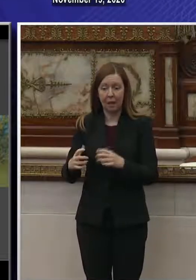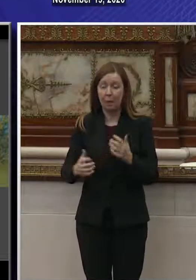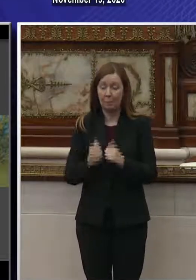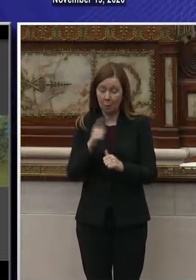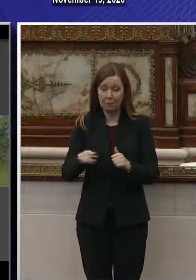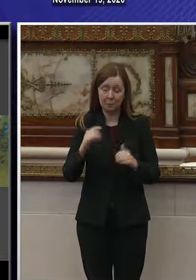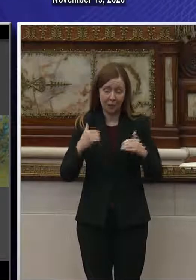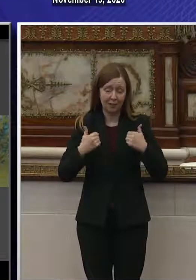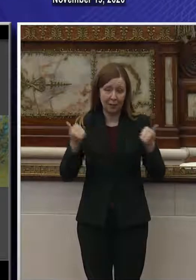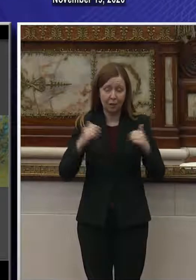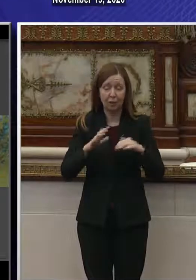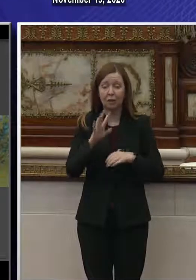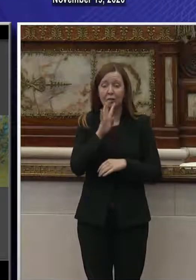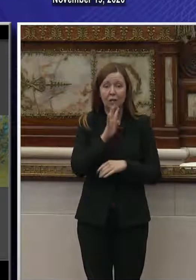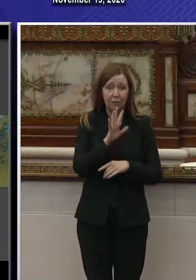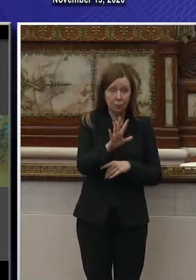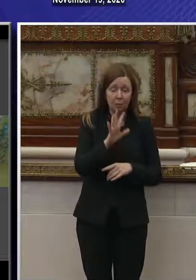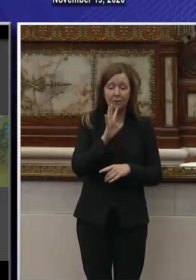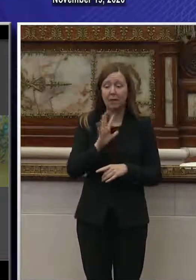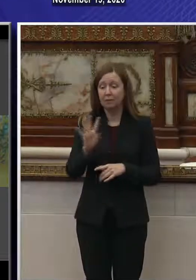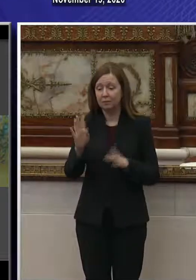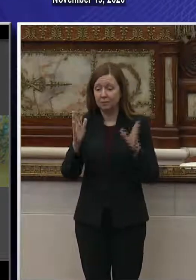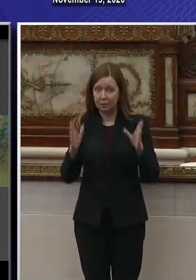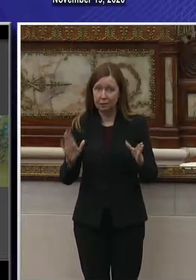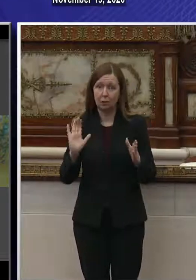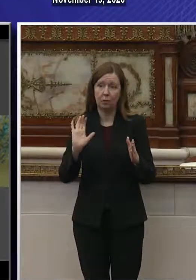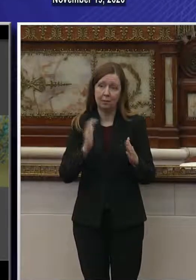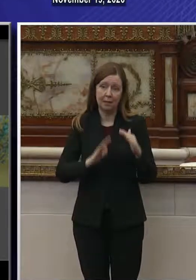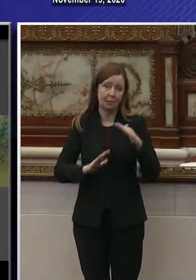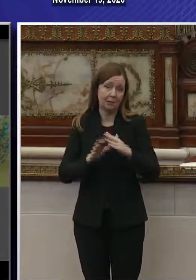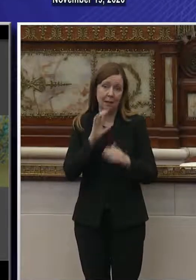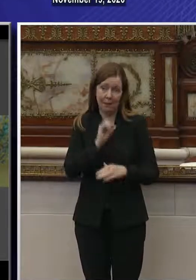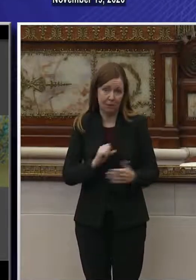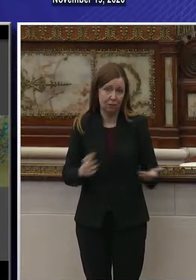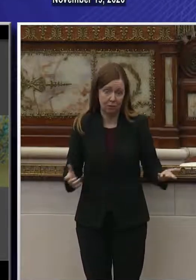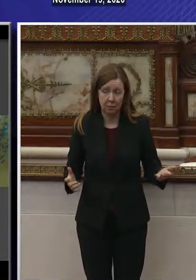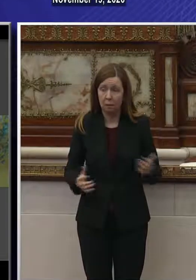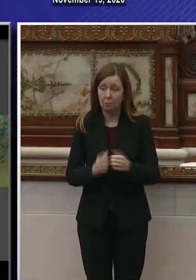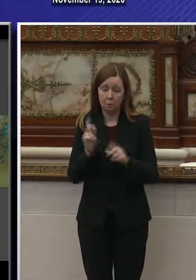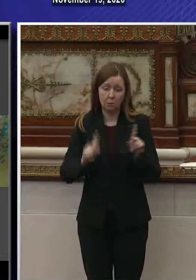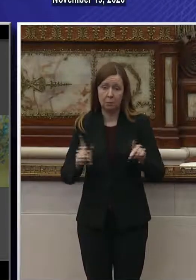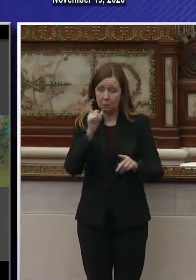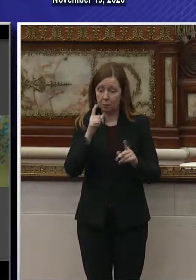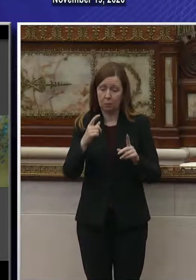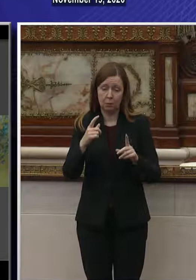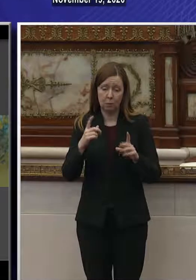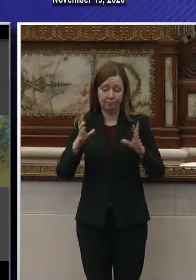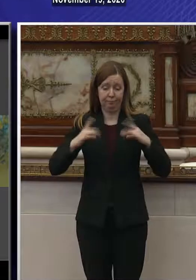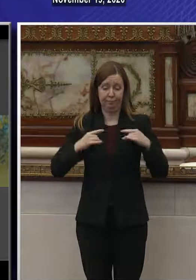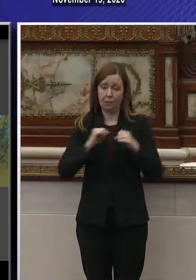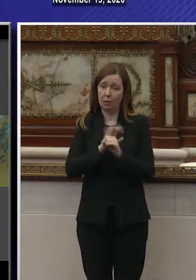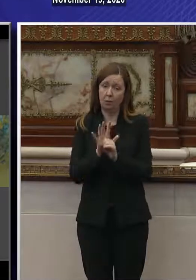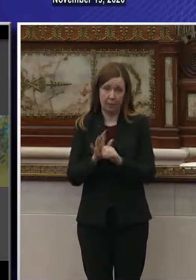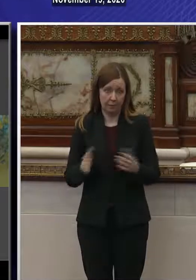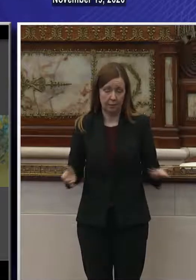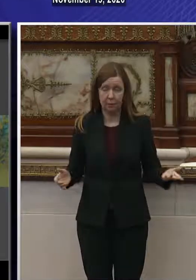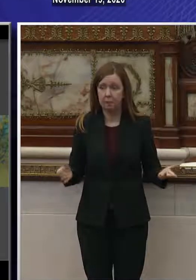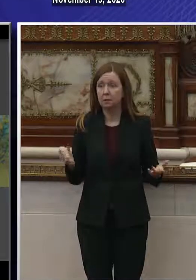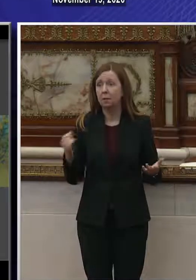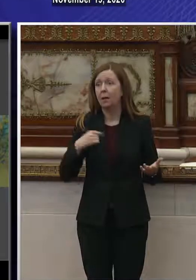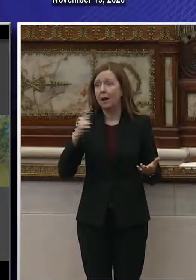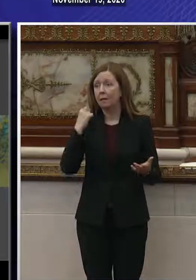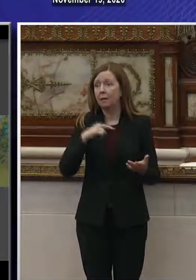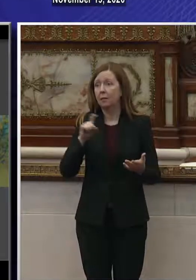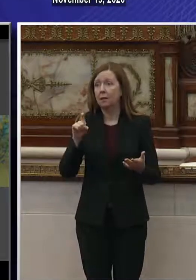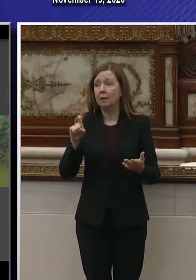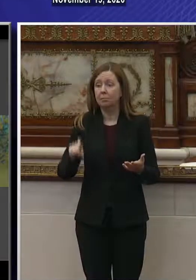younger. They're 45 to 54 was our highest age. Most of our people who tested positive. And I just think we might